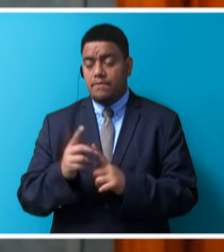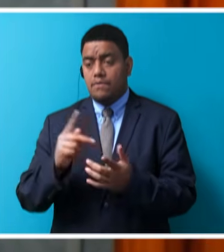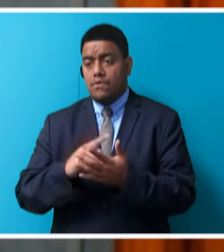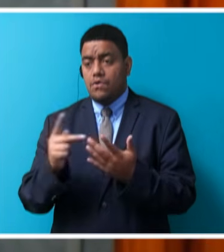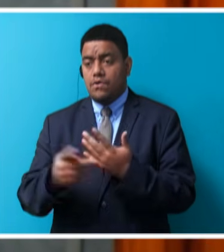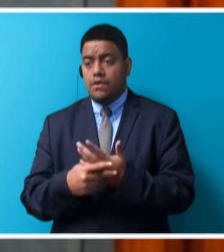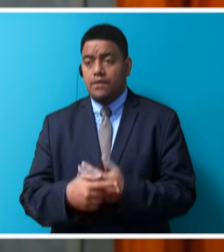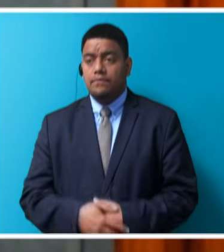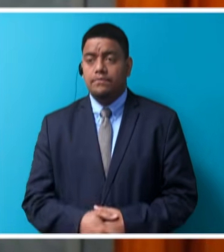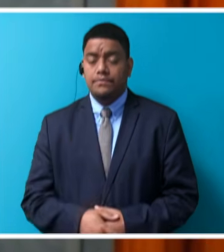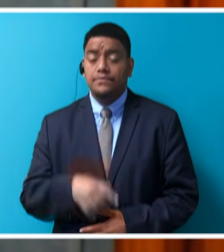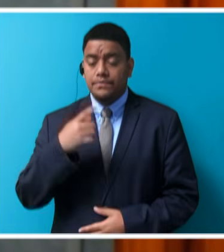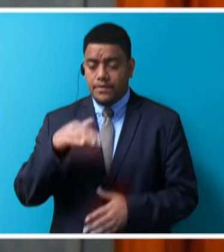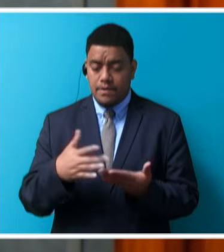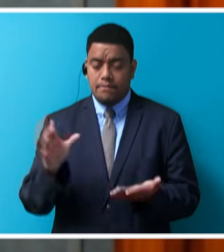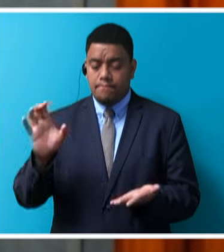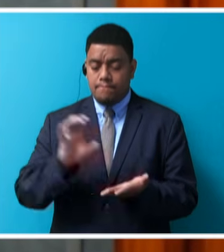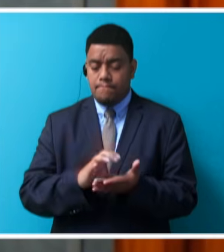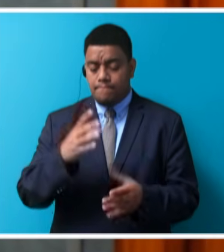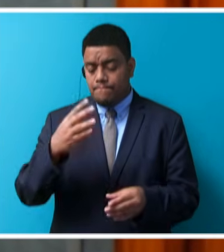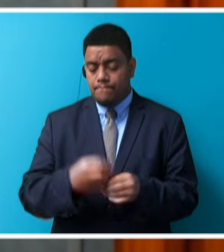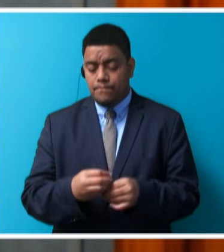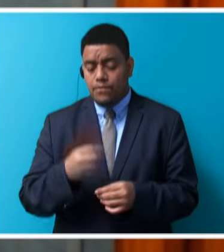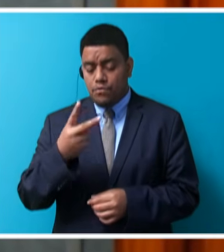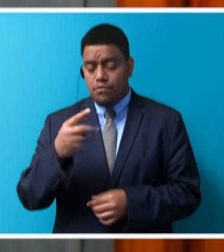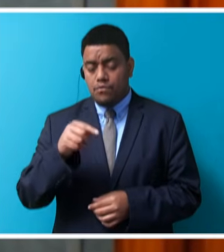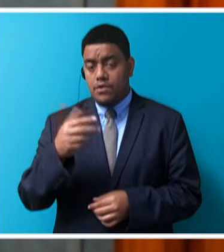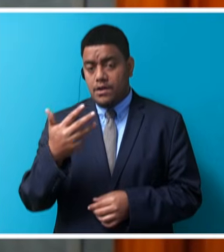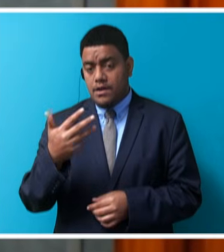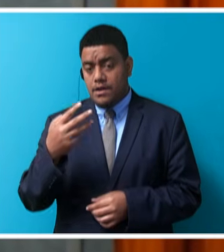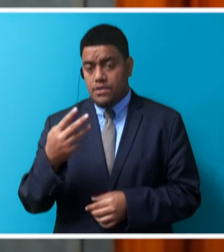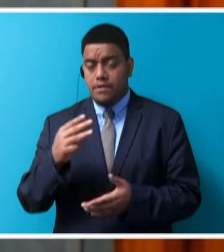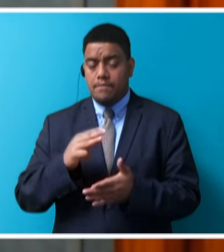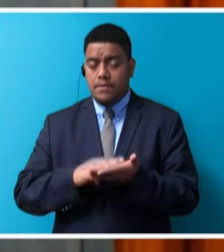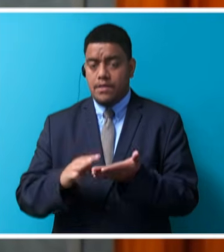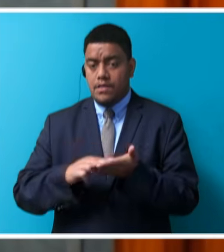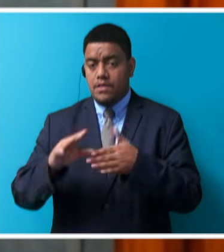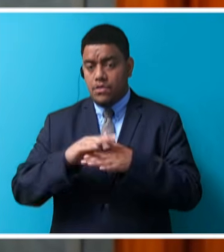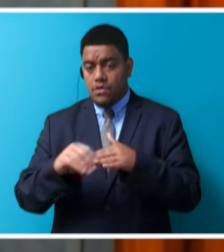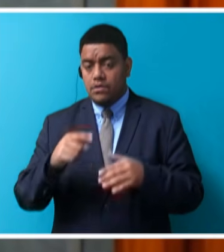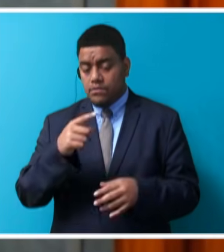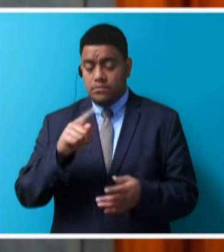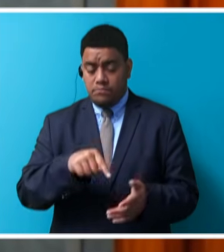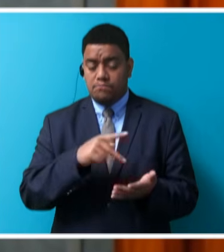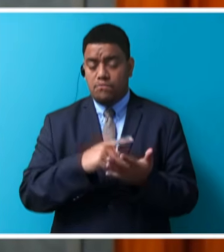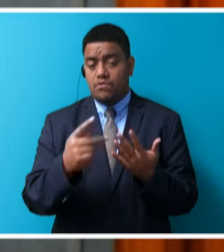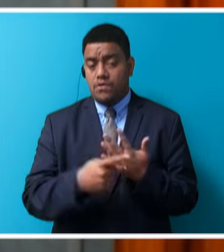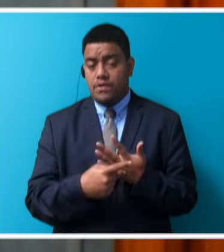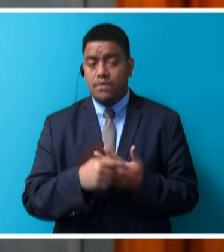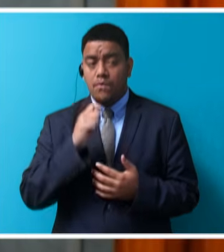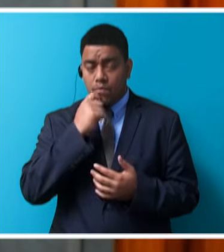ROI, is allocated approximately $2.93 million. This program